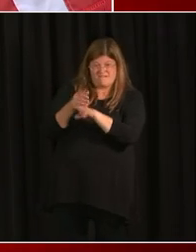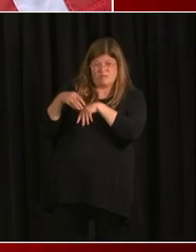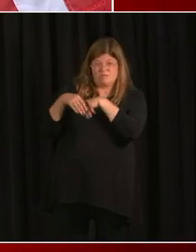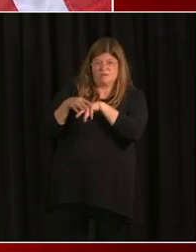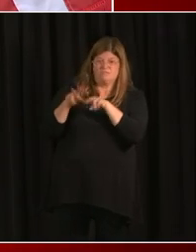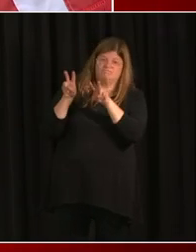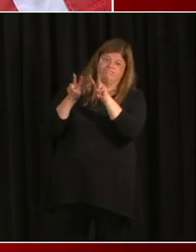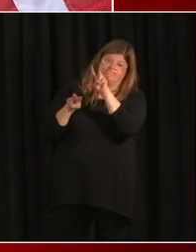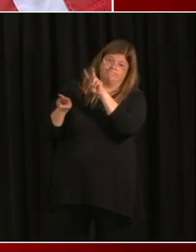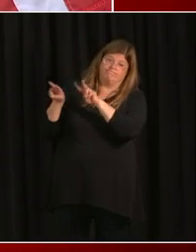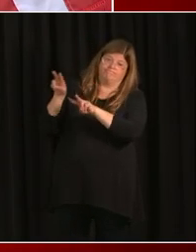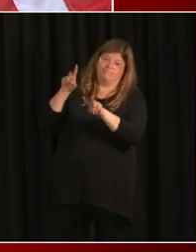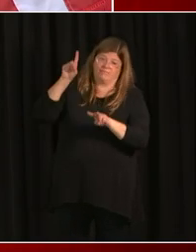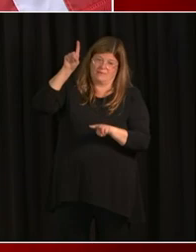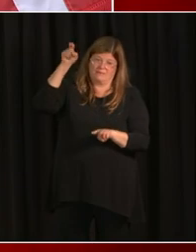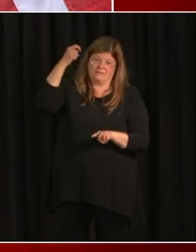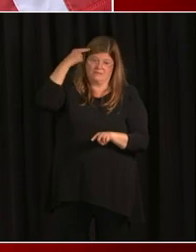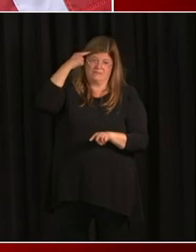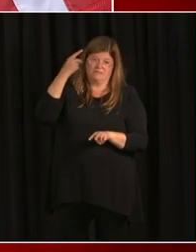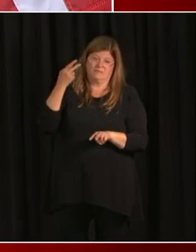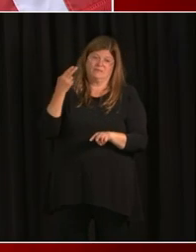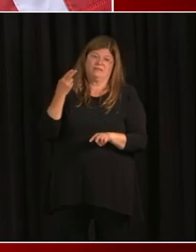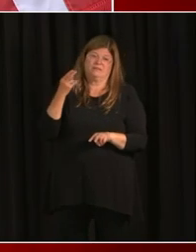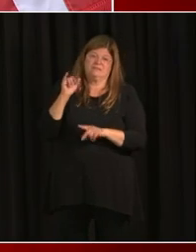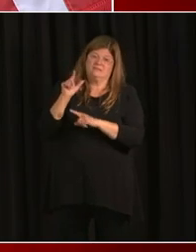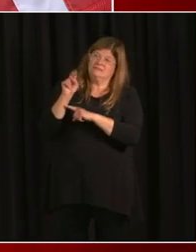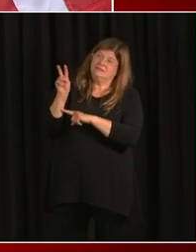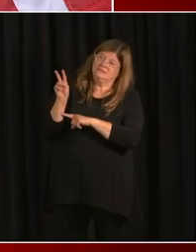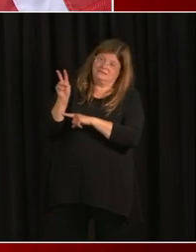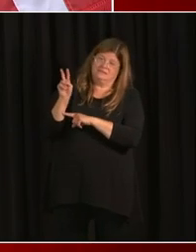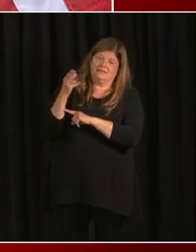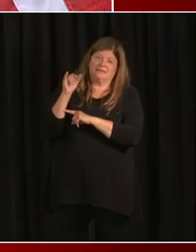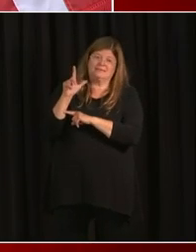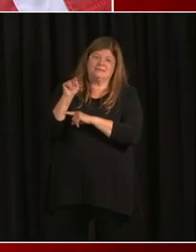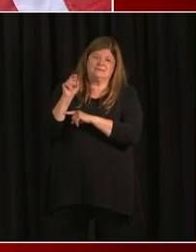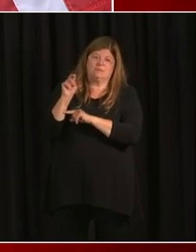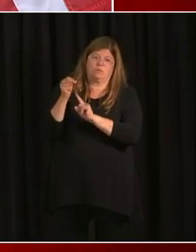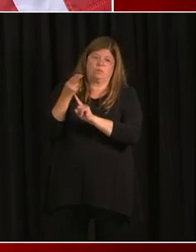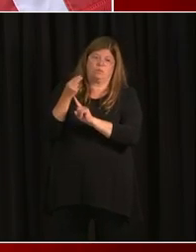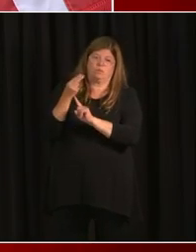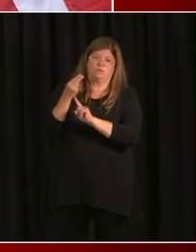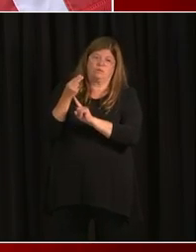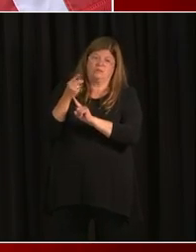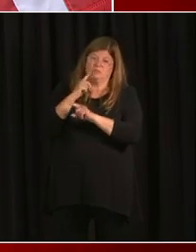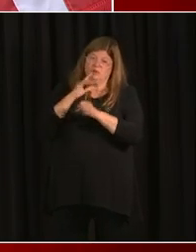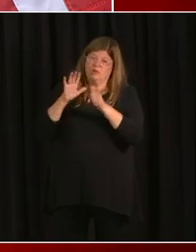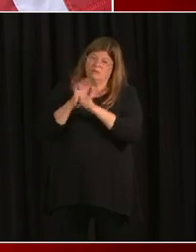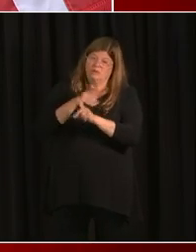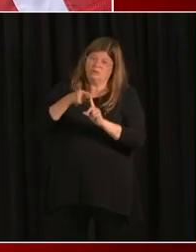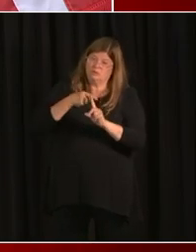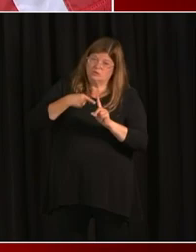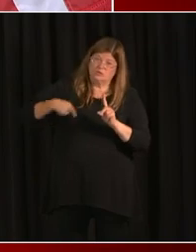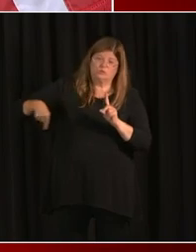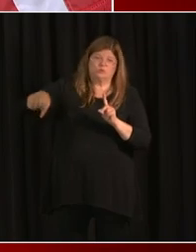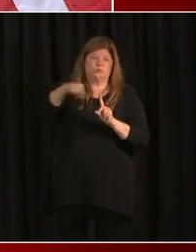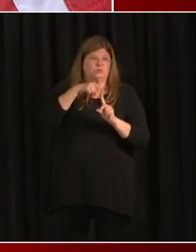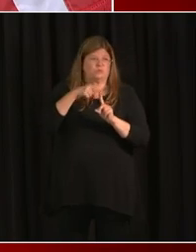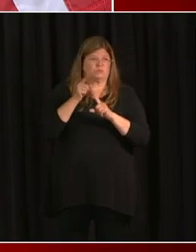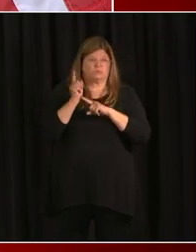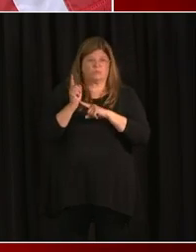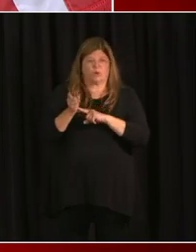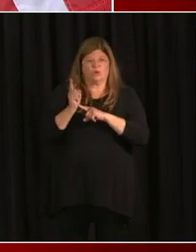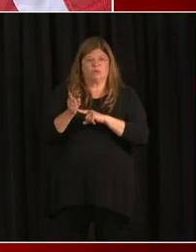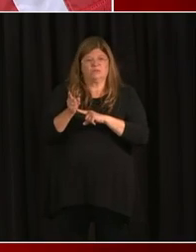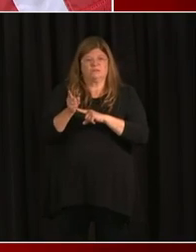Capitol Hilton. So it was in some ways just a full circle moment that we got to